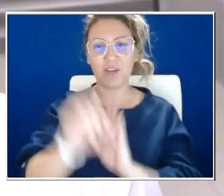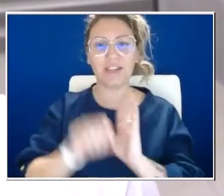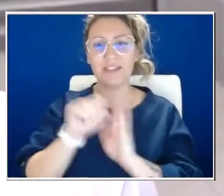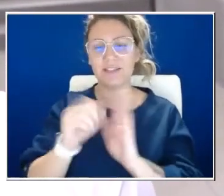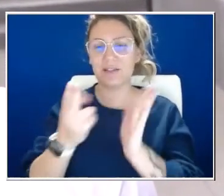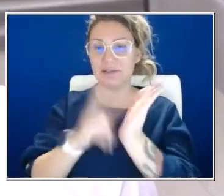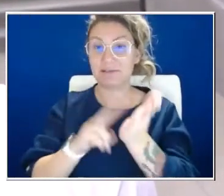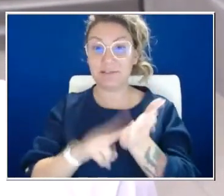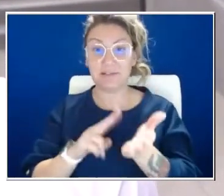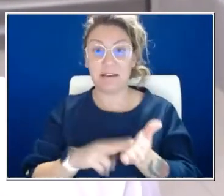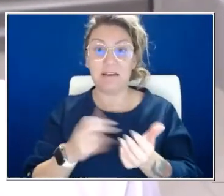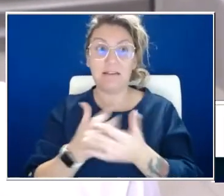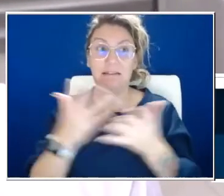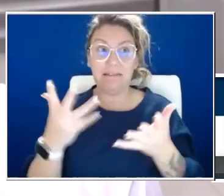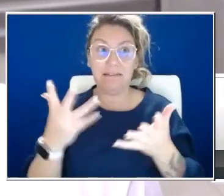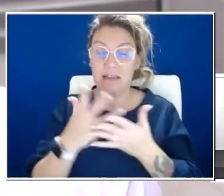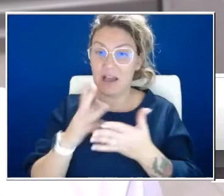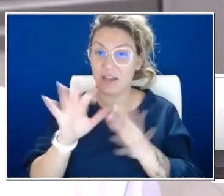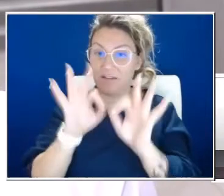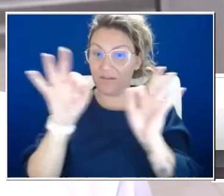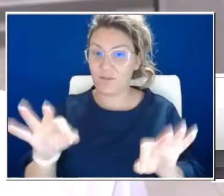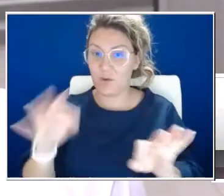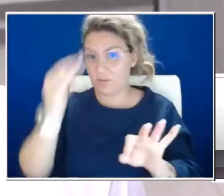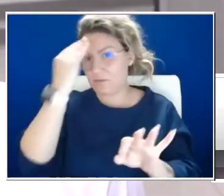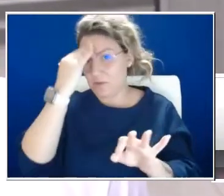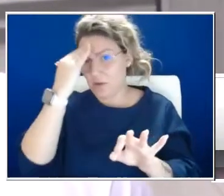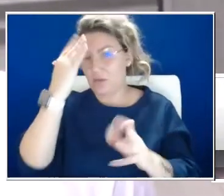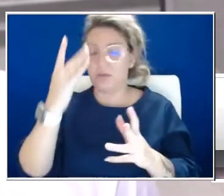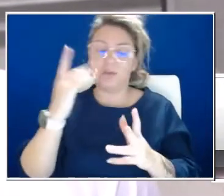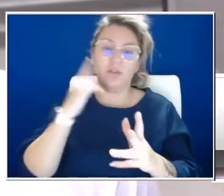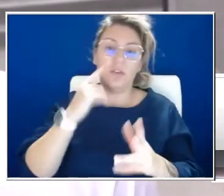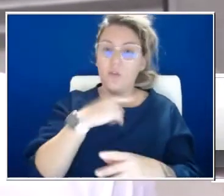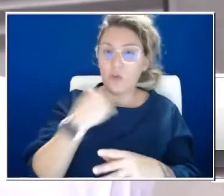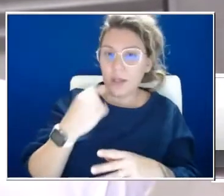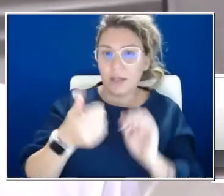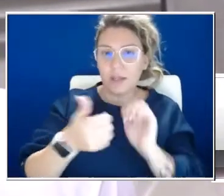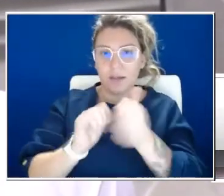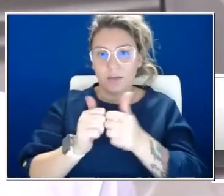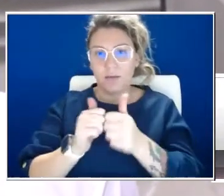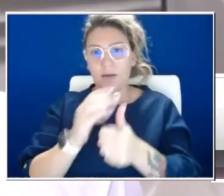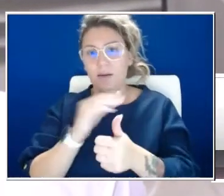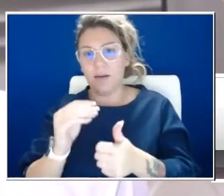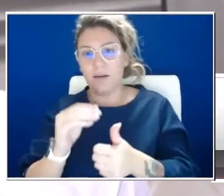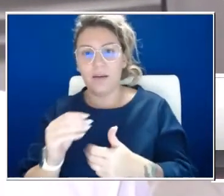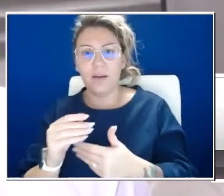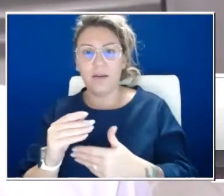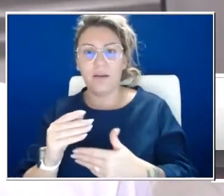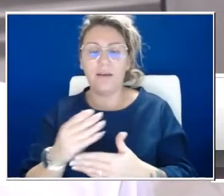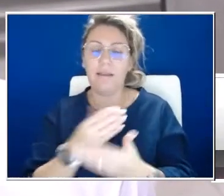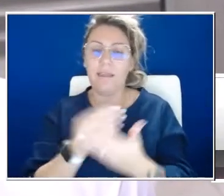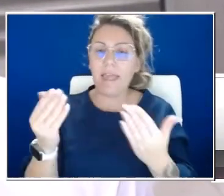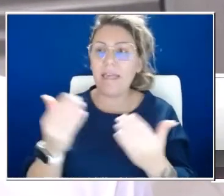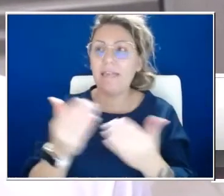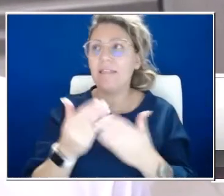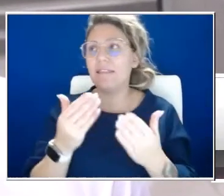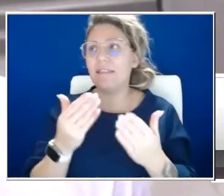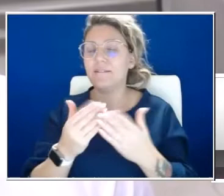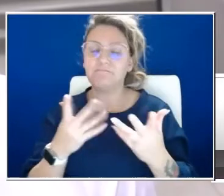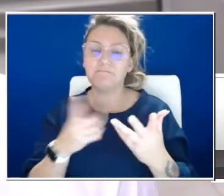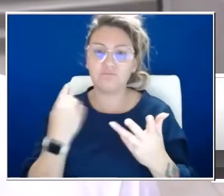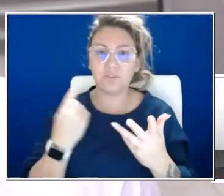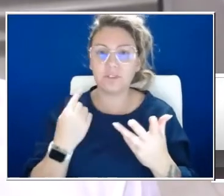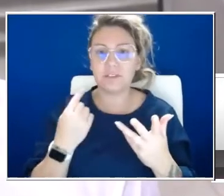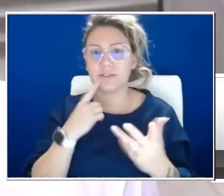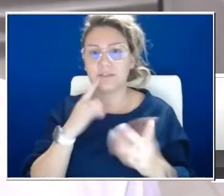stuff like that, so that we acknowledge the risk of the sport, we acknowledge the like the conditions that we're putting ourselves in, and there's actually concussions, like maybe a